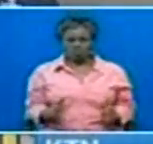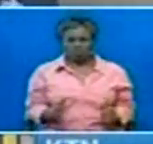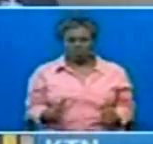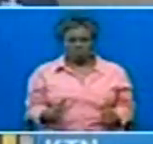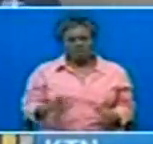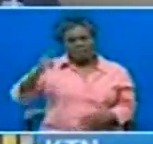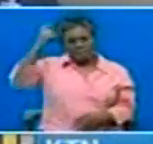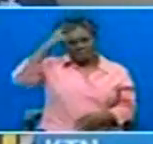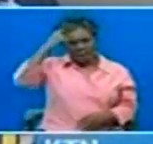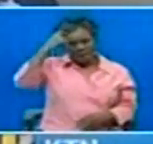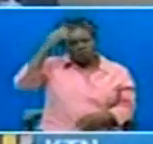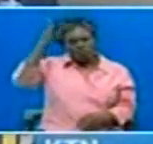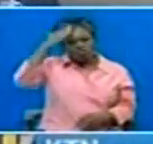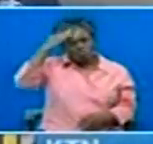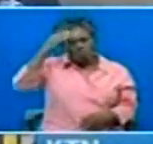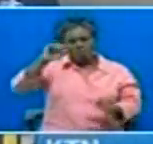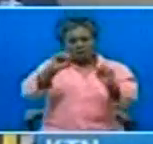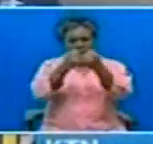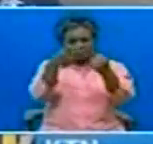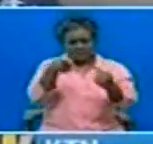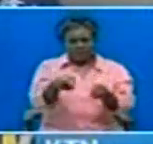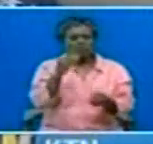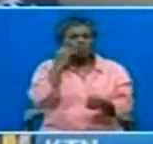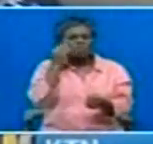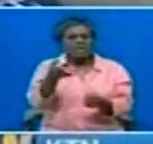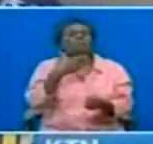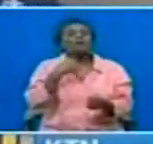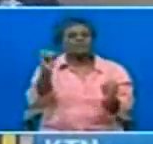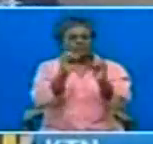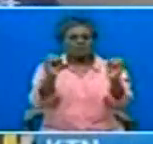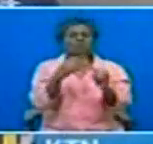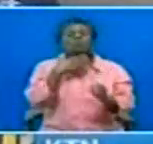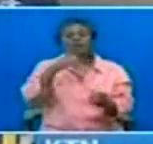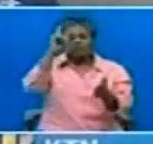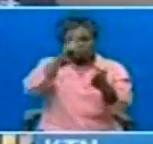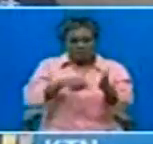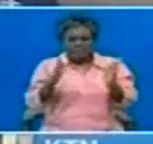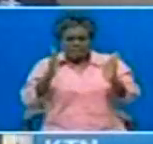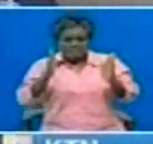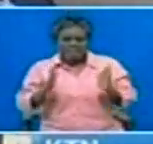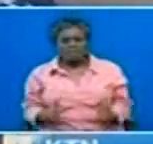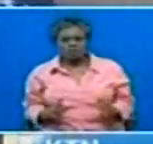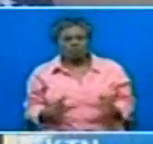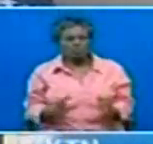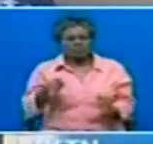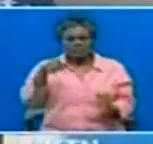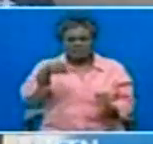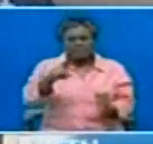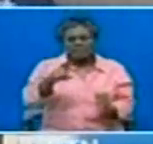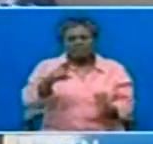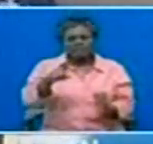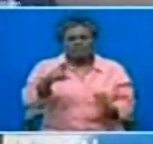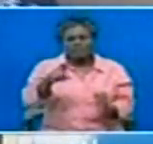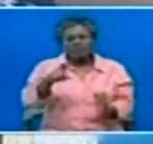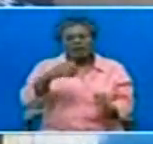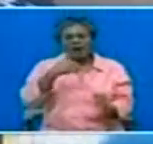akona akili ya kujua kile kinaendelea katika hili boma. Sasa wanataka mtu mwenye wanachukua kama